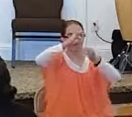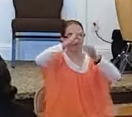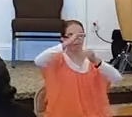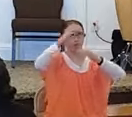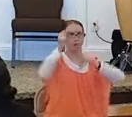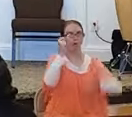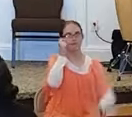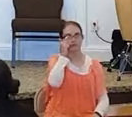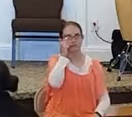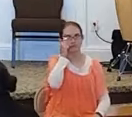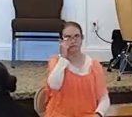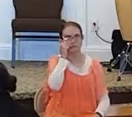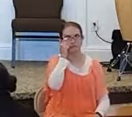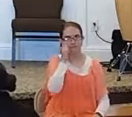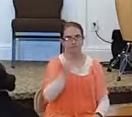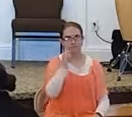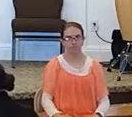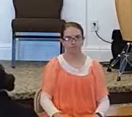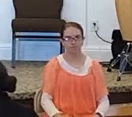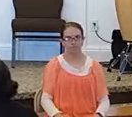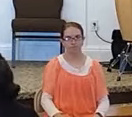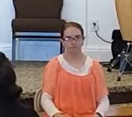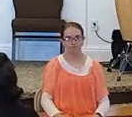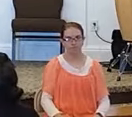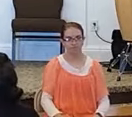upon all flesh.